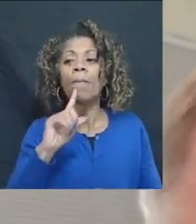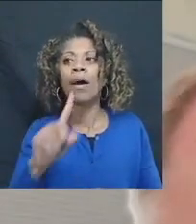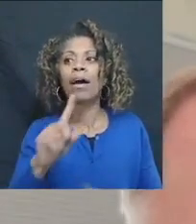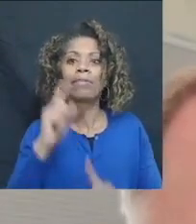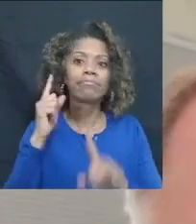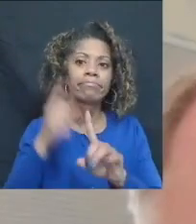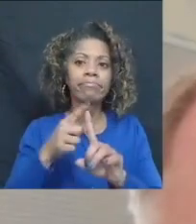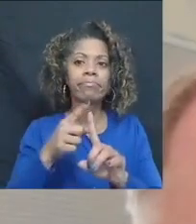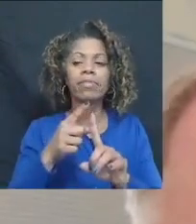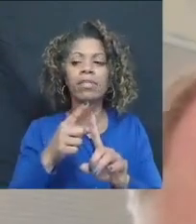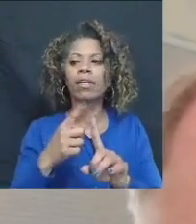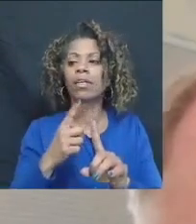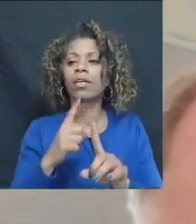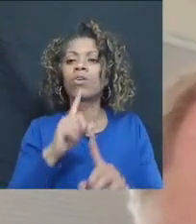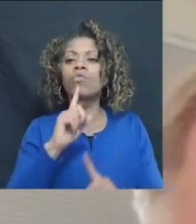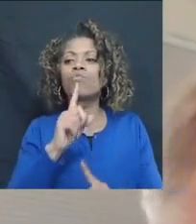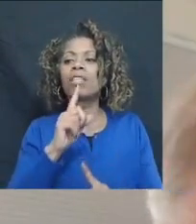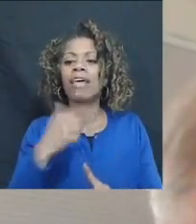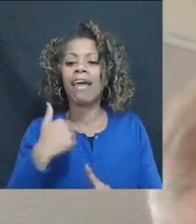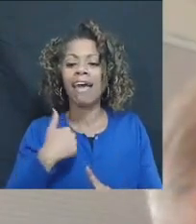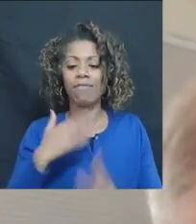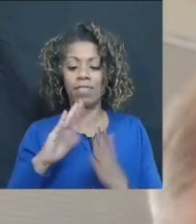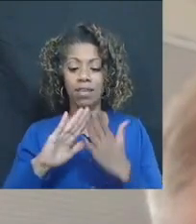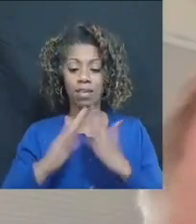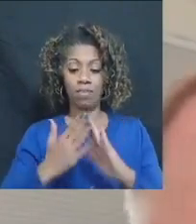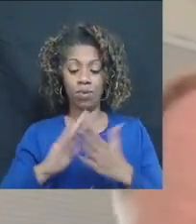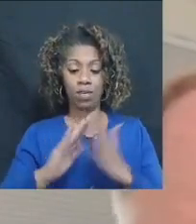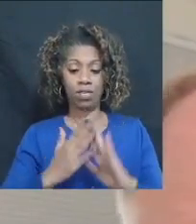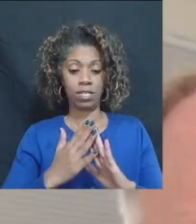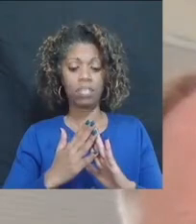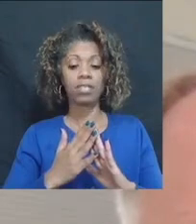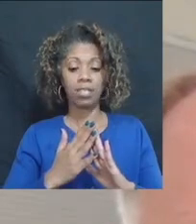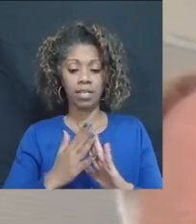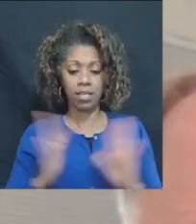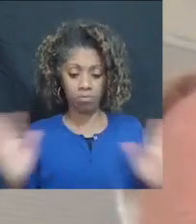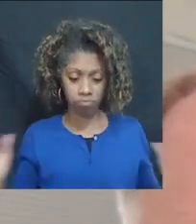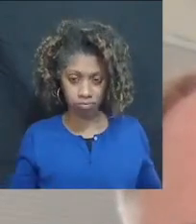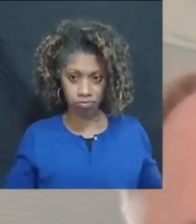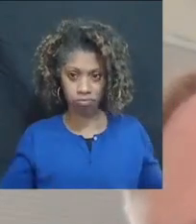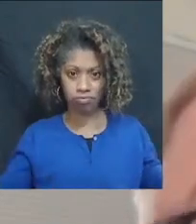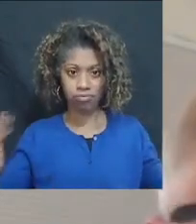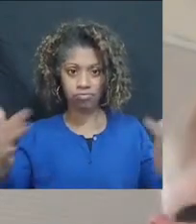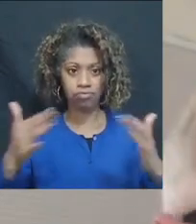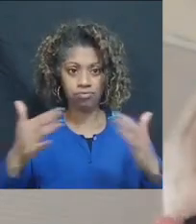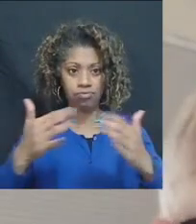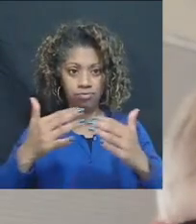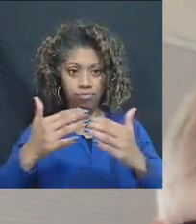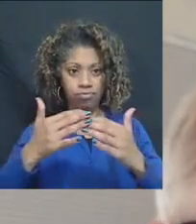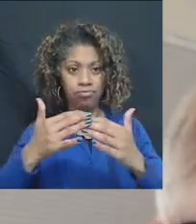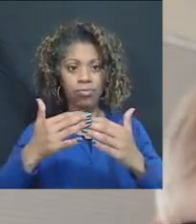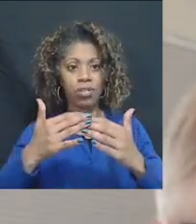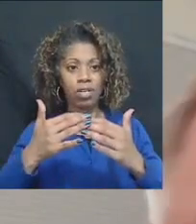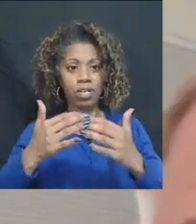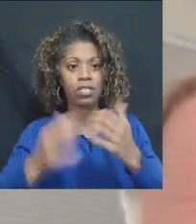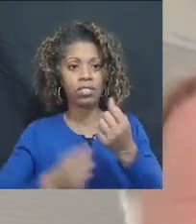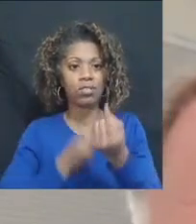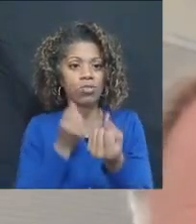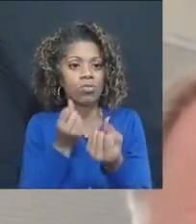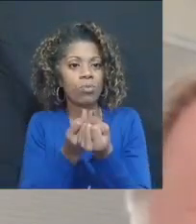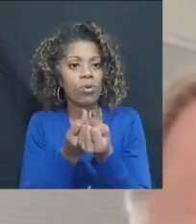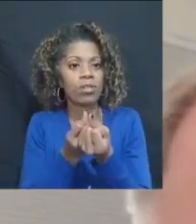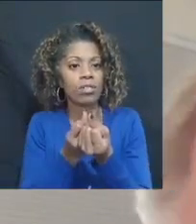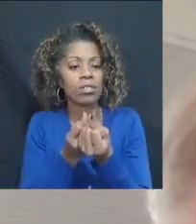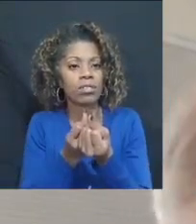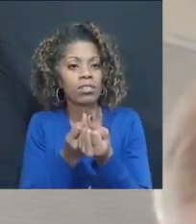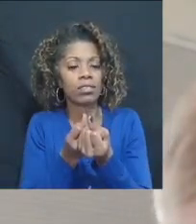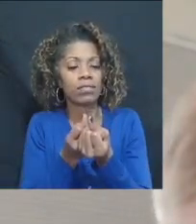that's incredibly powerful. So I was able to see some real change in a 4-year period. Well, that's great. And you are